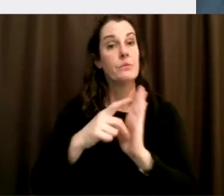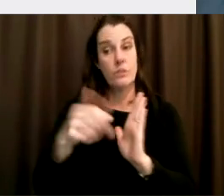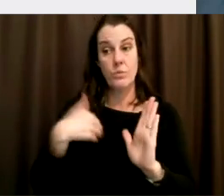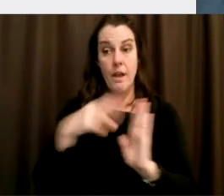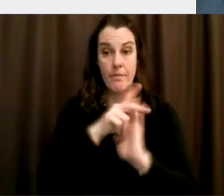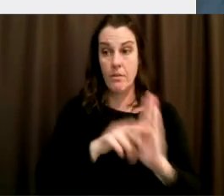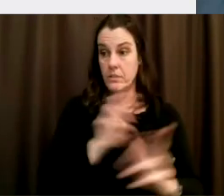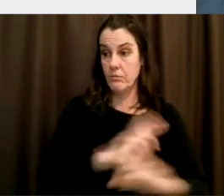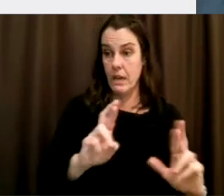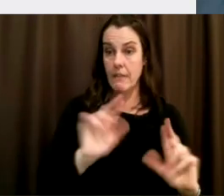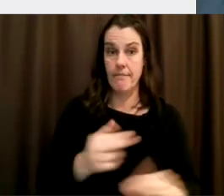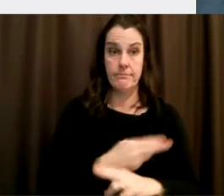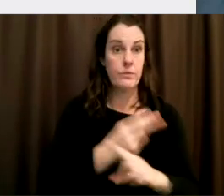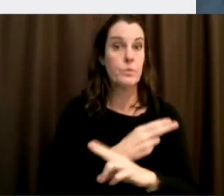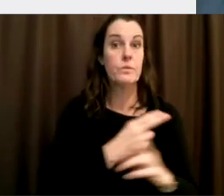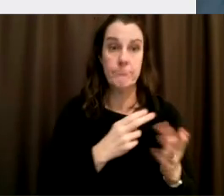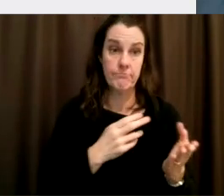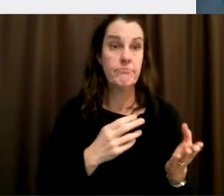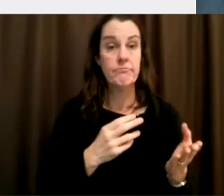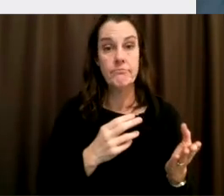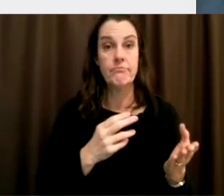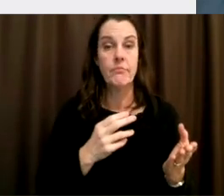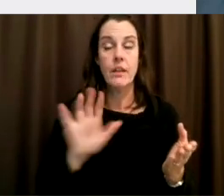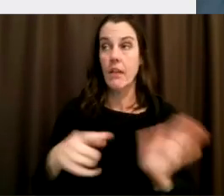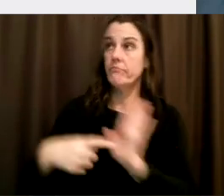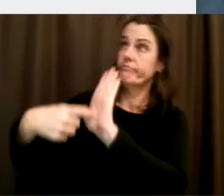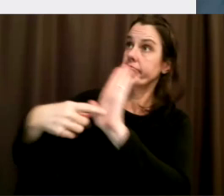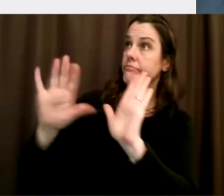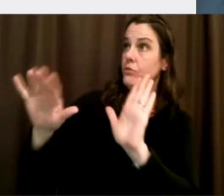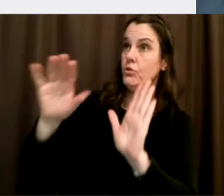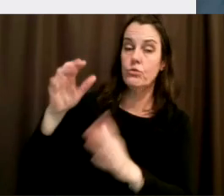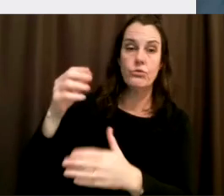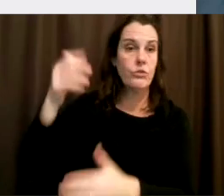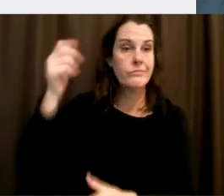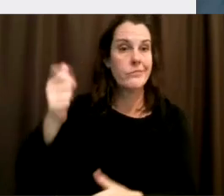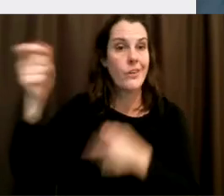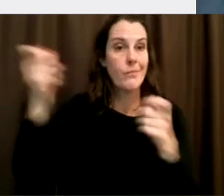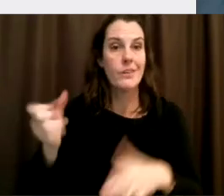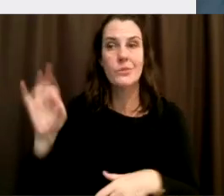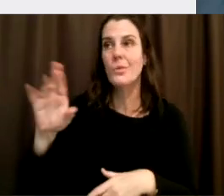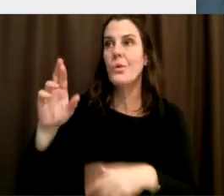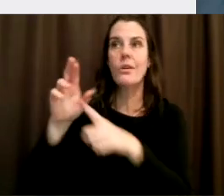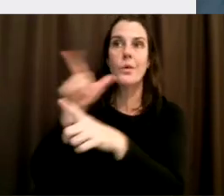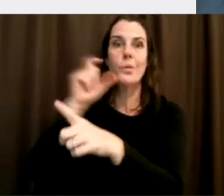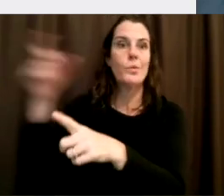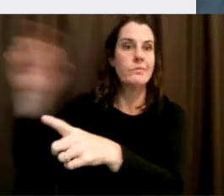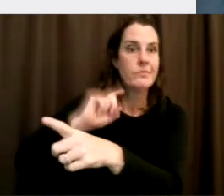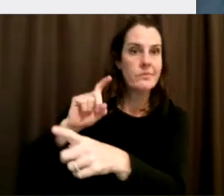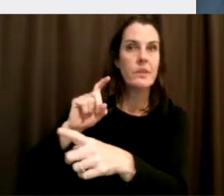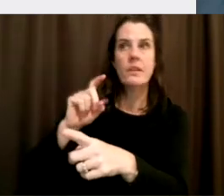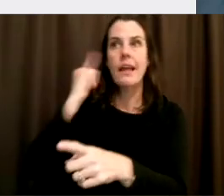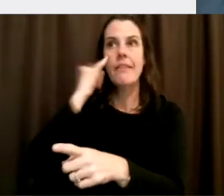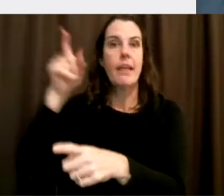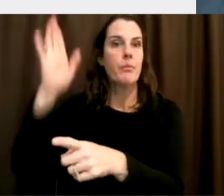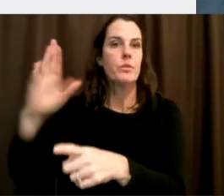policy on hand to a grant manager or your point of contact at the federal awarding agency who's going to be performing a site visit,